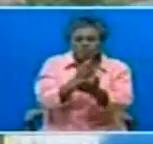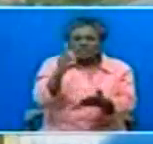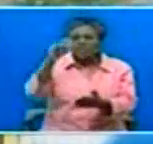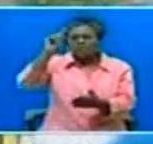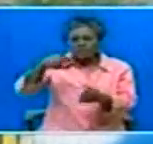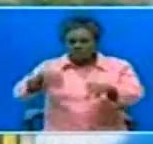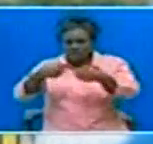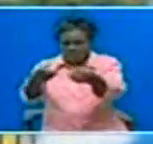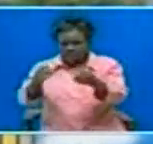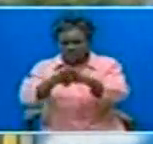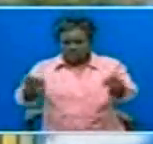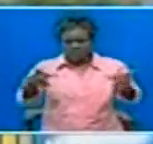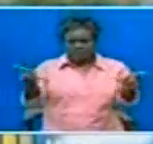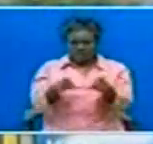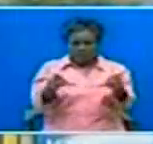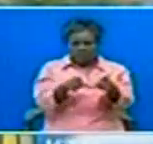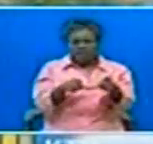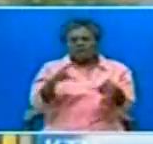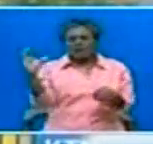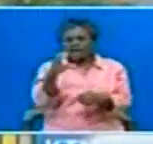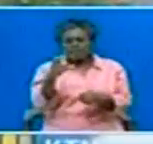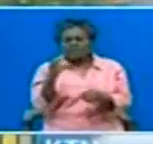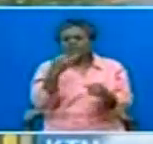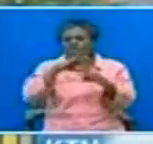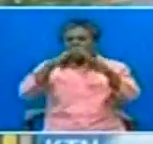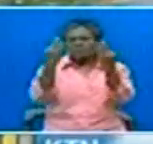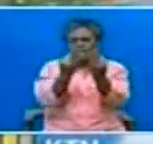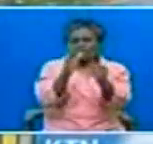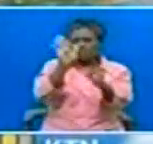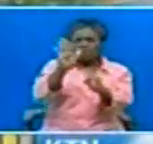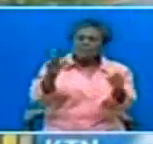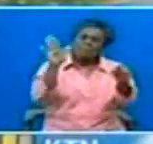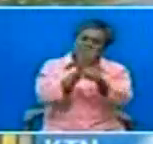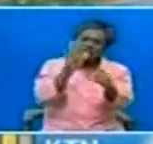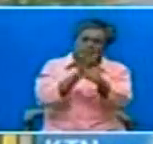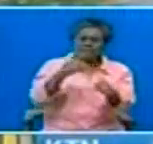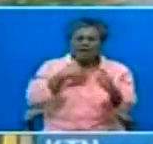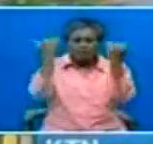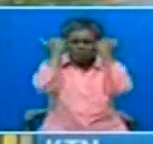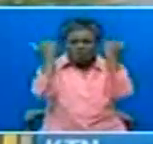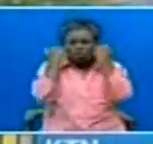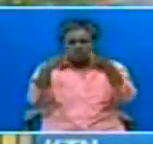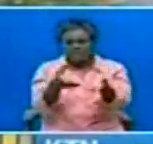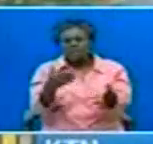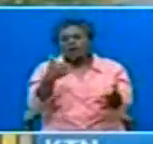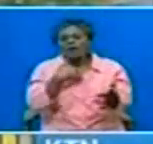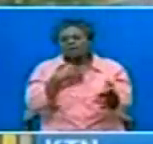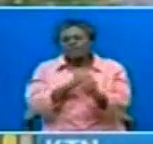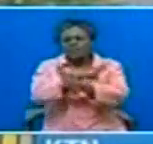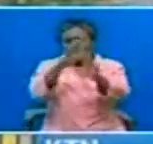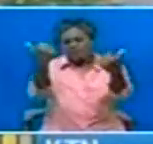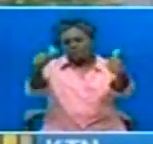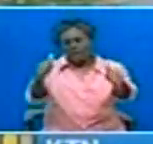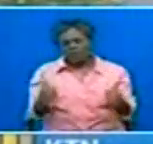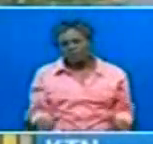the end of its term, for Catherine and her family and the hundreds of others with court cases feel that this baggage needs to be cleaned up